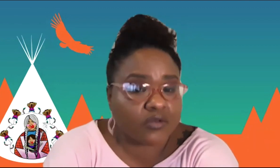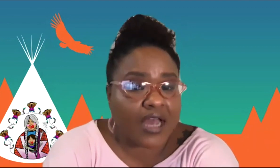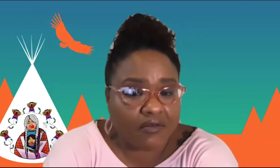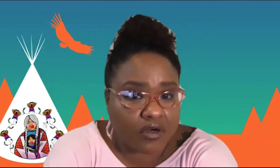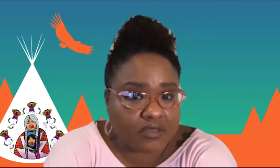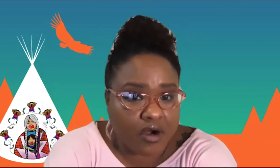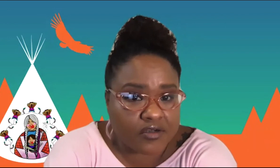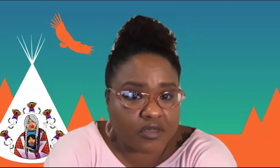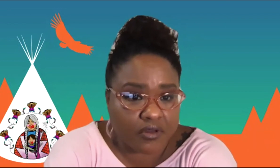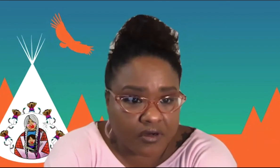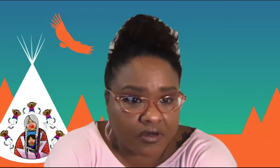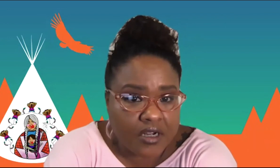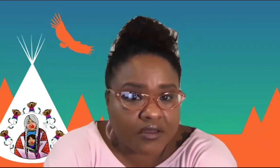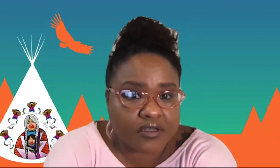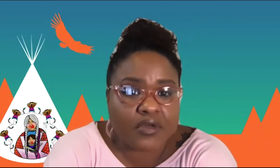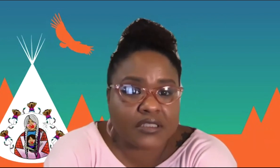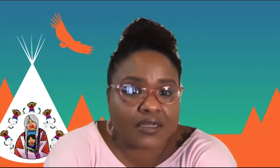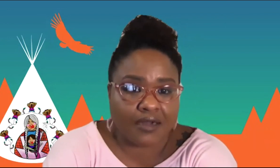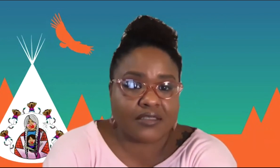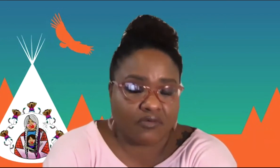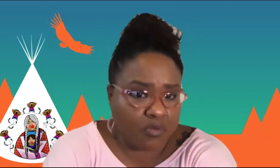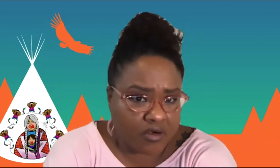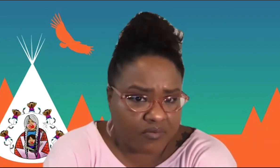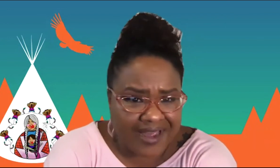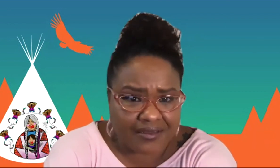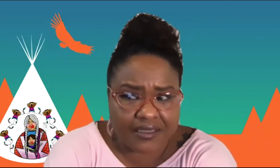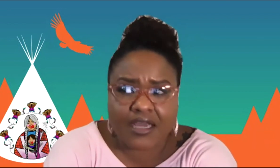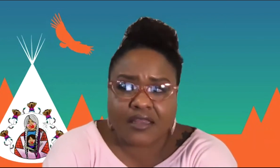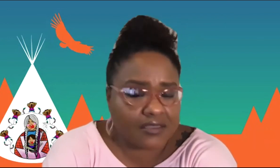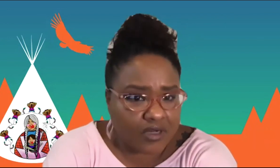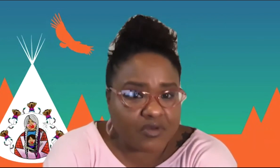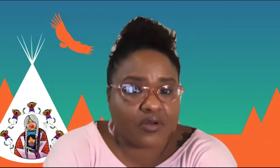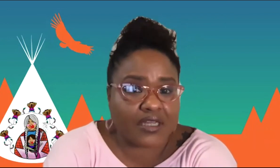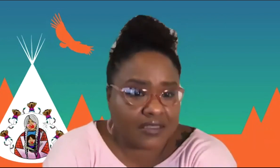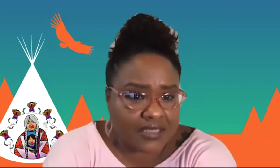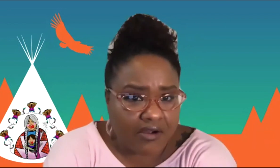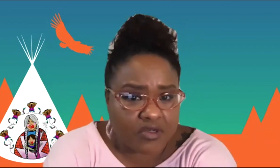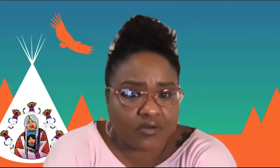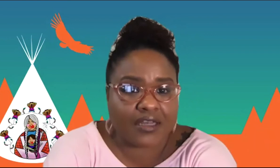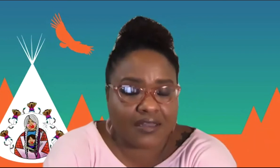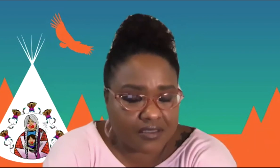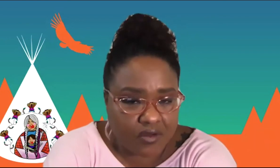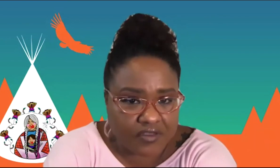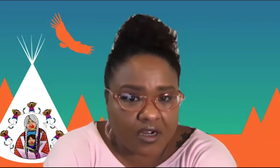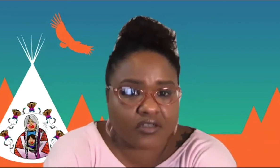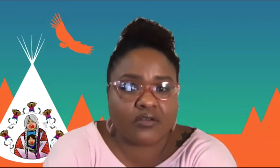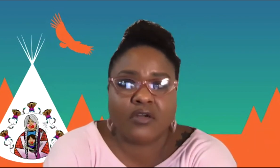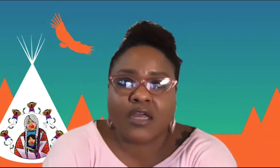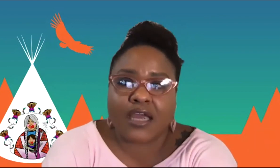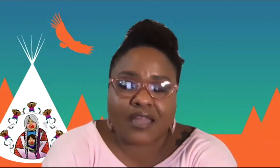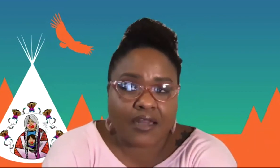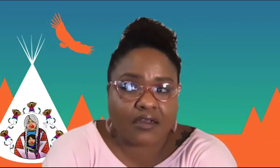us who have worked in partnership with her, there's always a constant report back, like this is what I'm doing and this is how I'm doing it and this is who I've talked